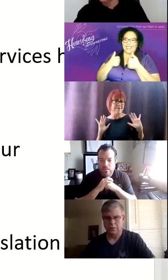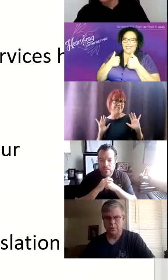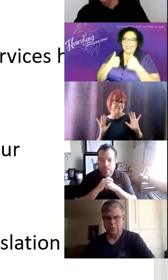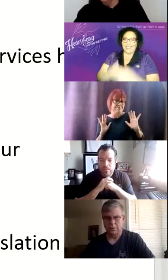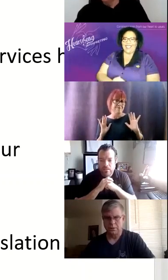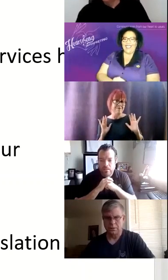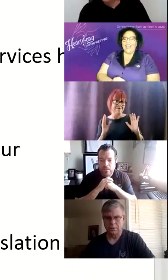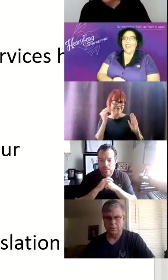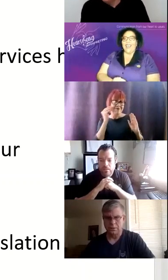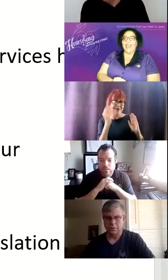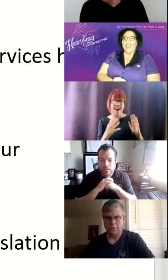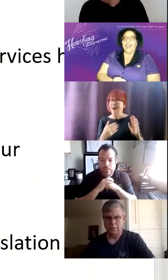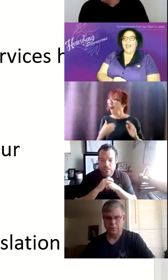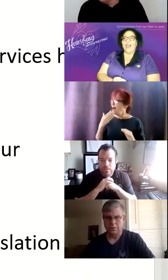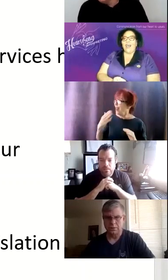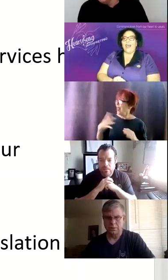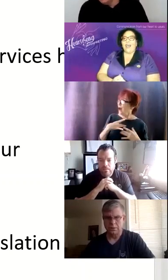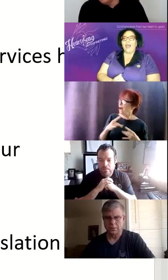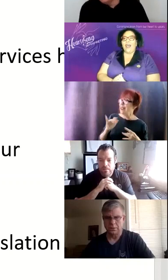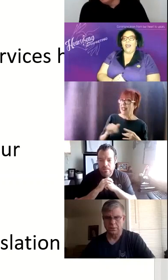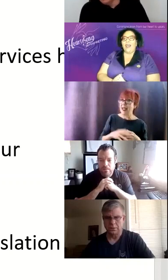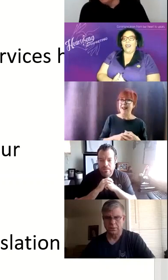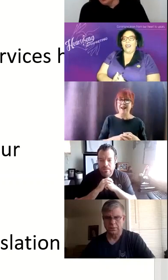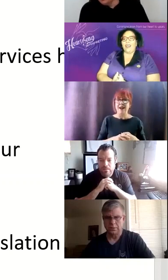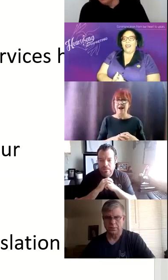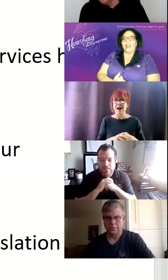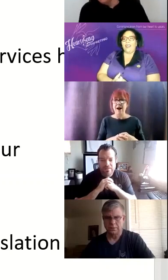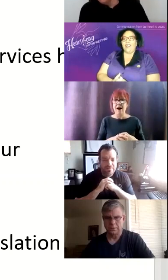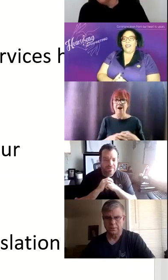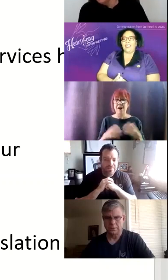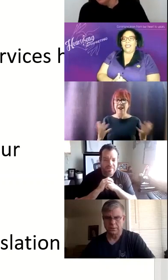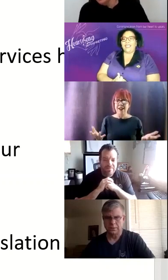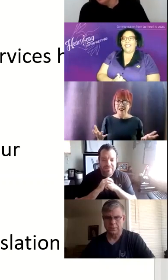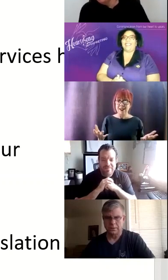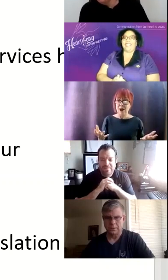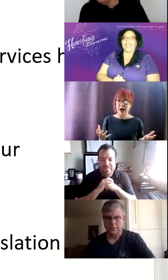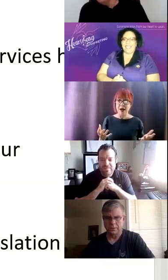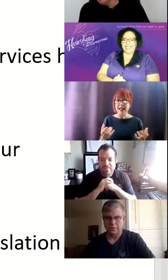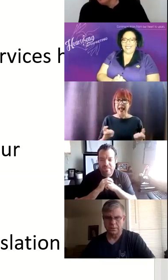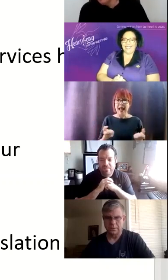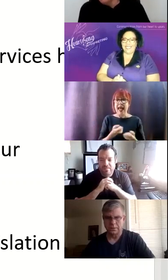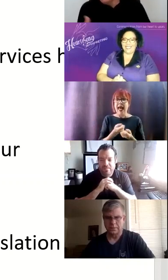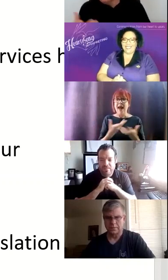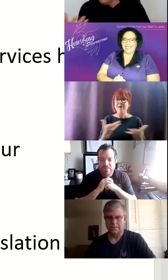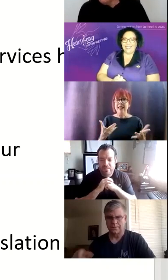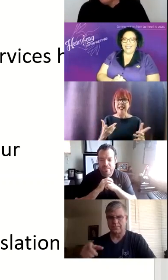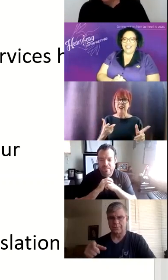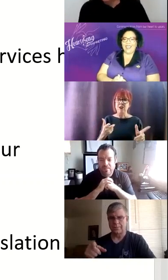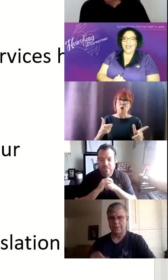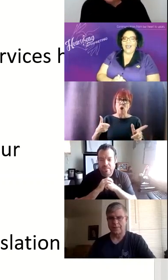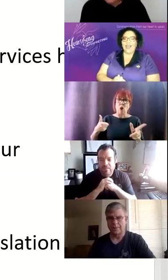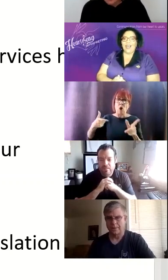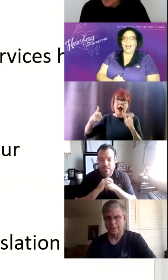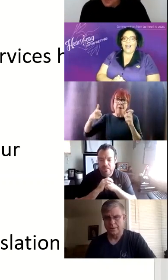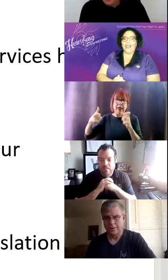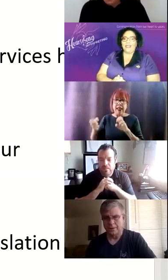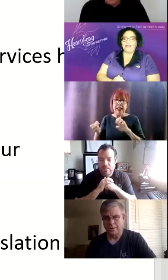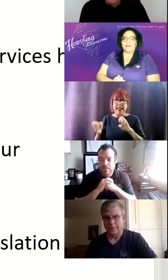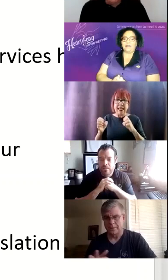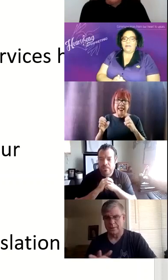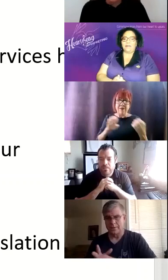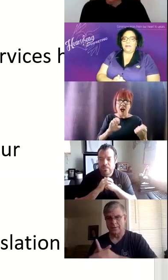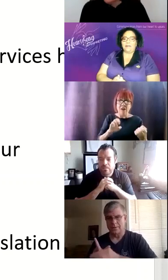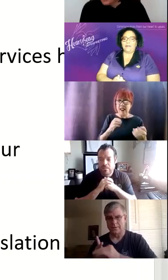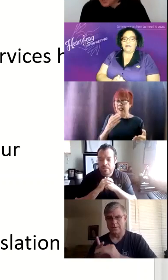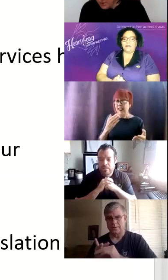that. No problem. So yes, this has been rapidly evolving. Maybe has there been an uptick in